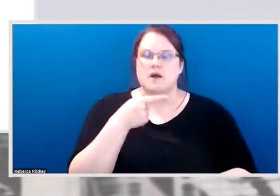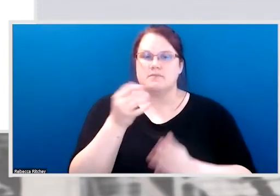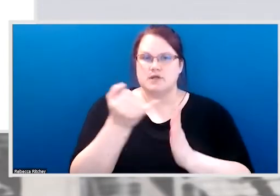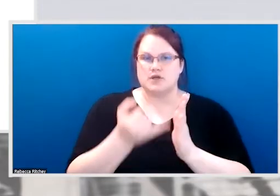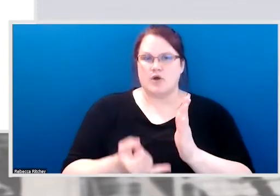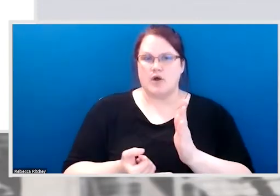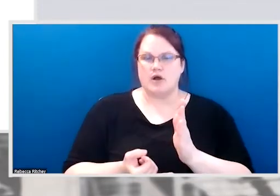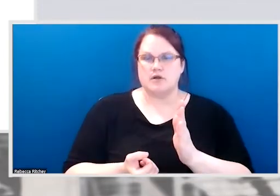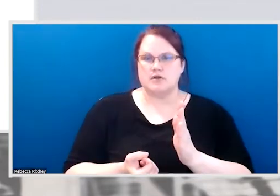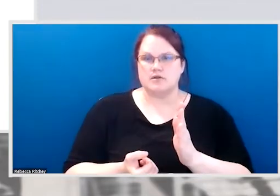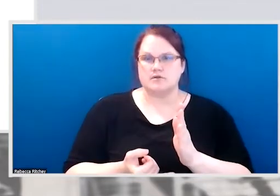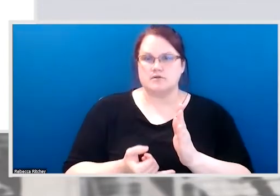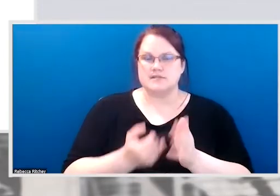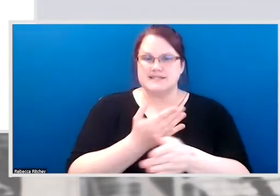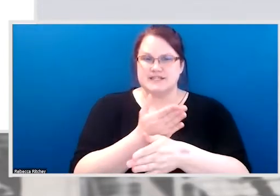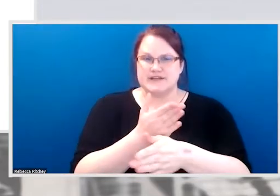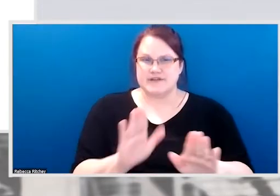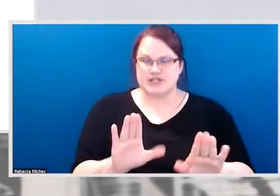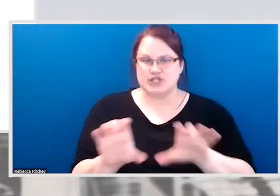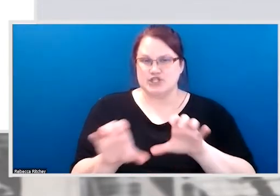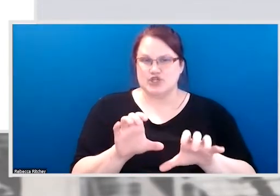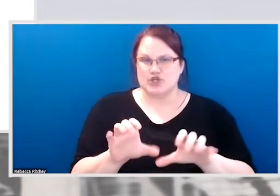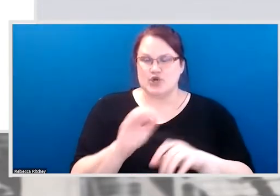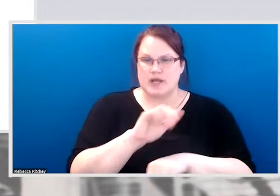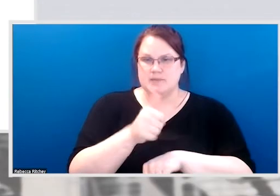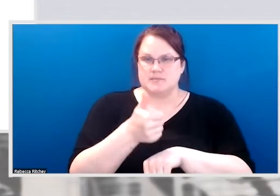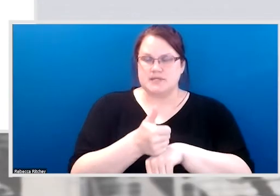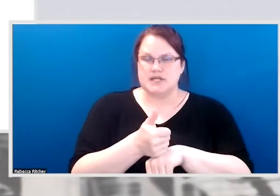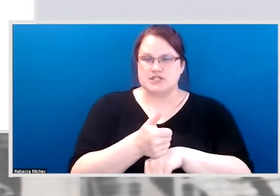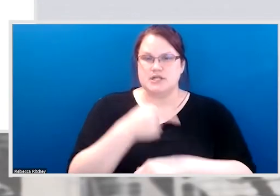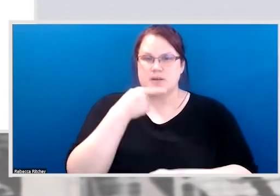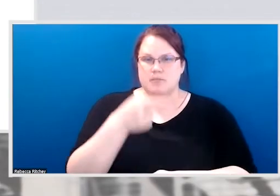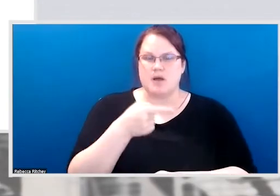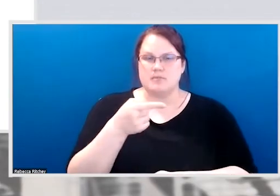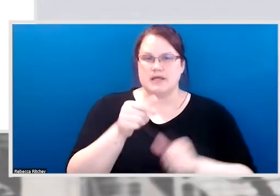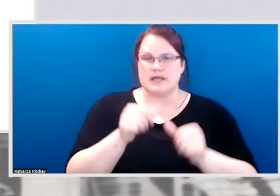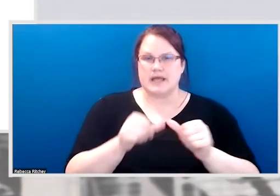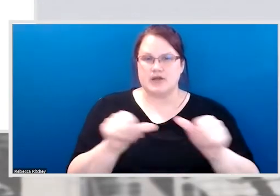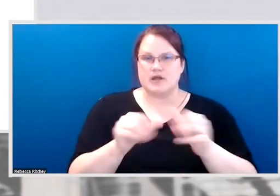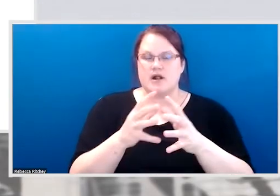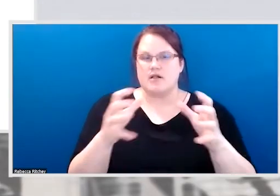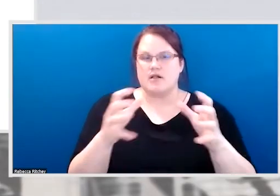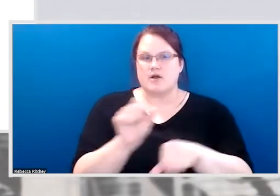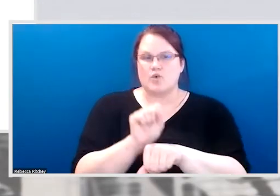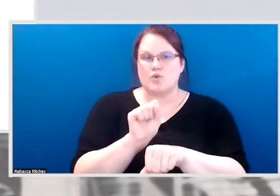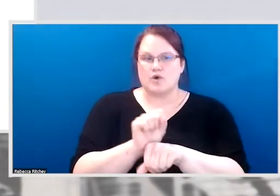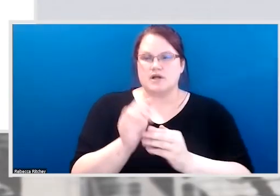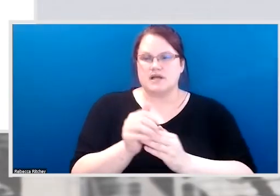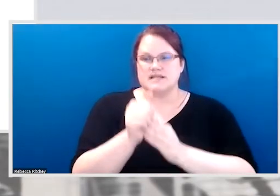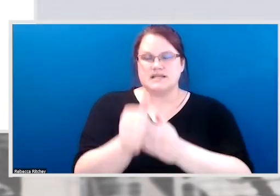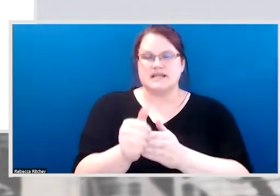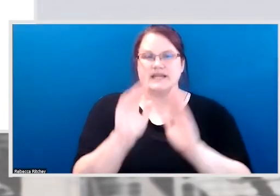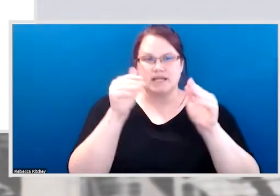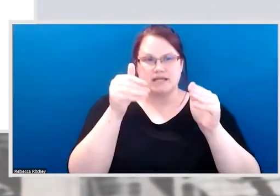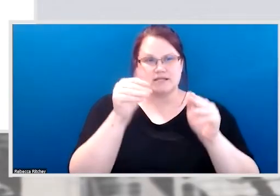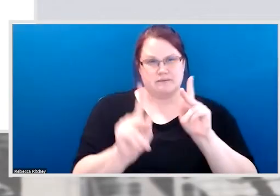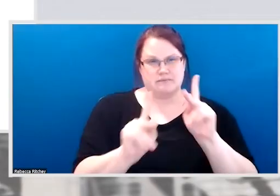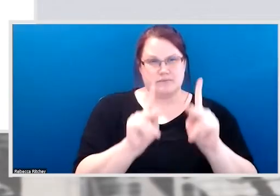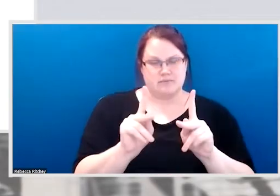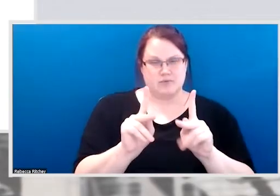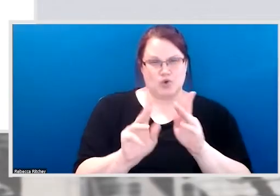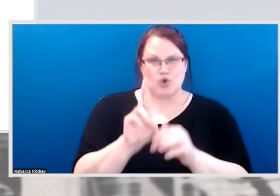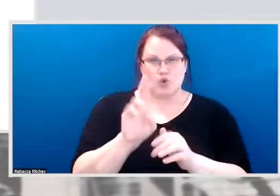do implementation in the public realm. A lot of our work is really leading to folks like our